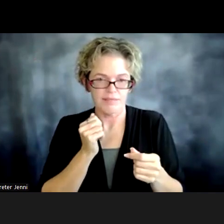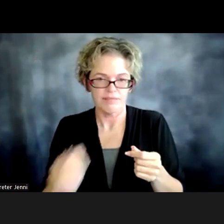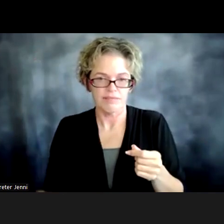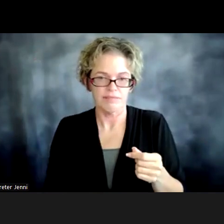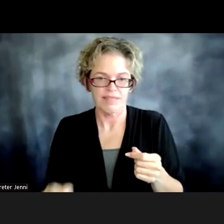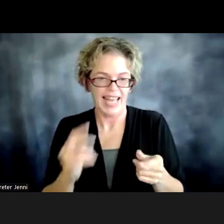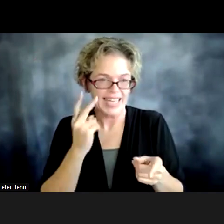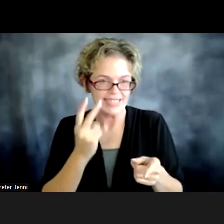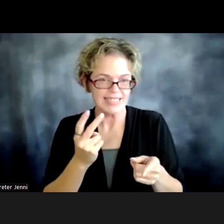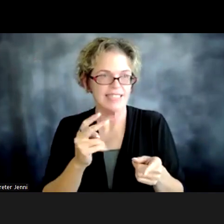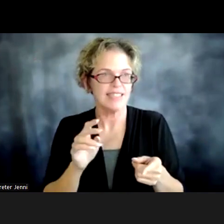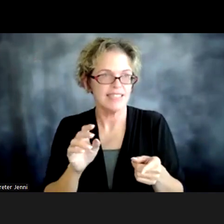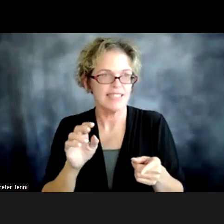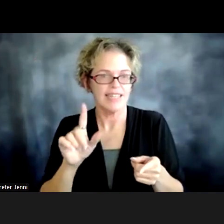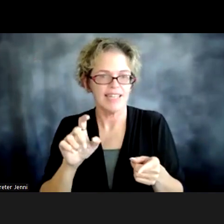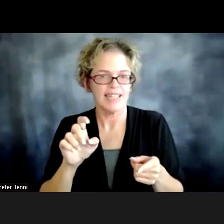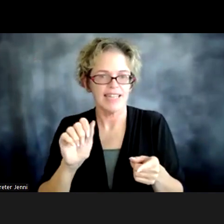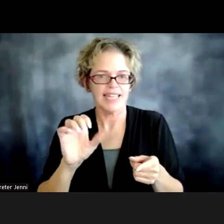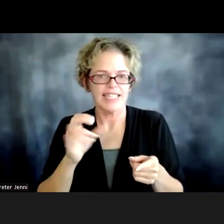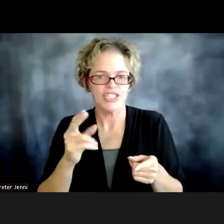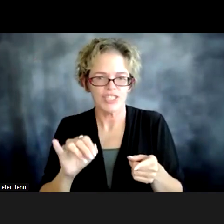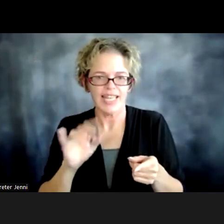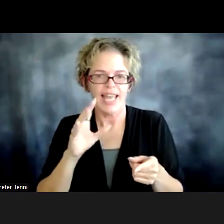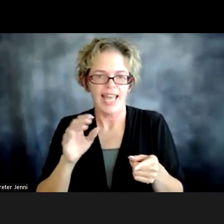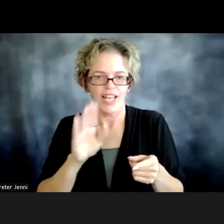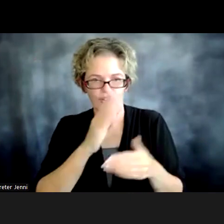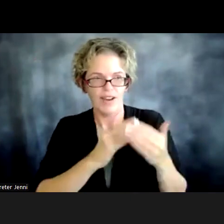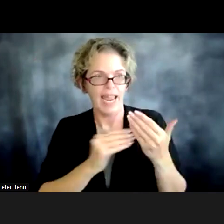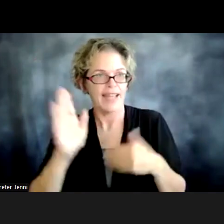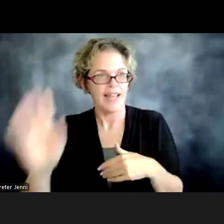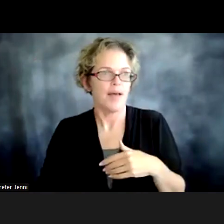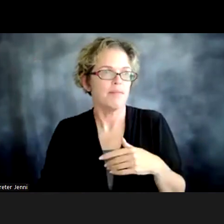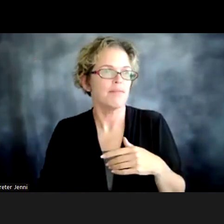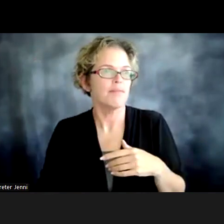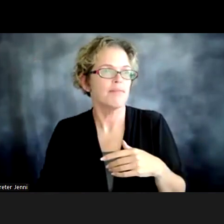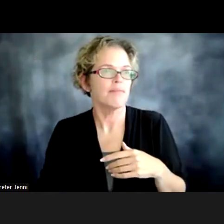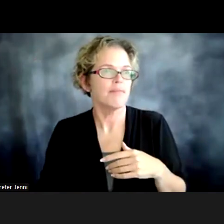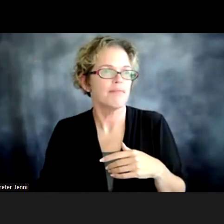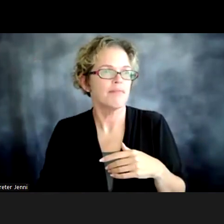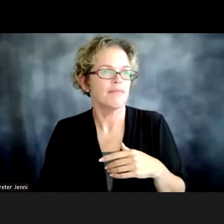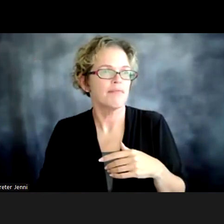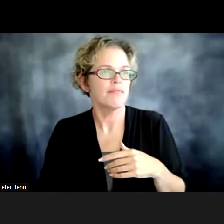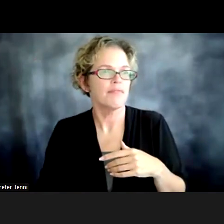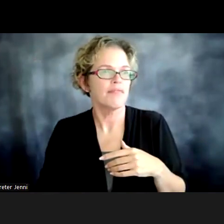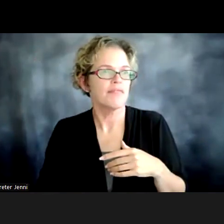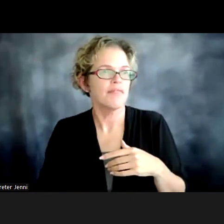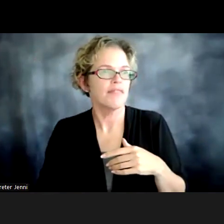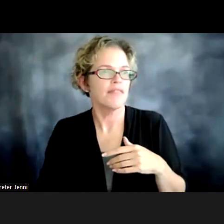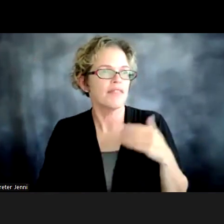I see Lychee has her hand up. And so Lychee, I will go ahead